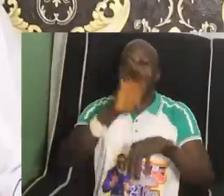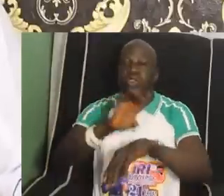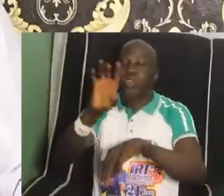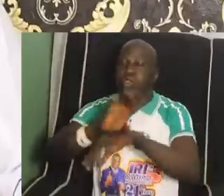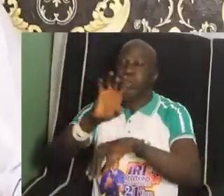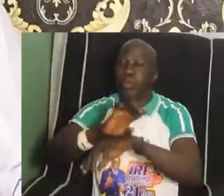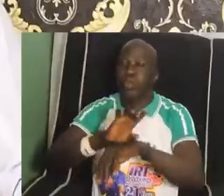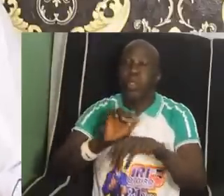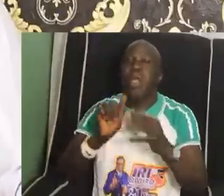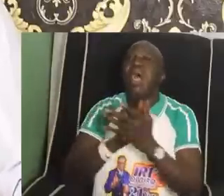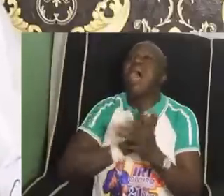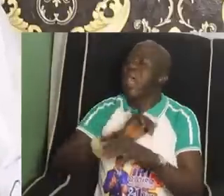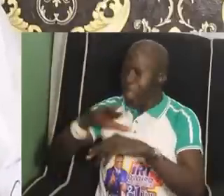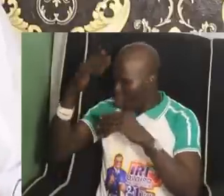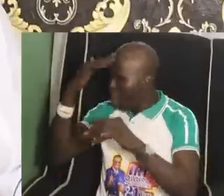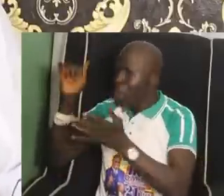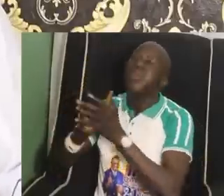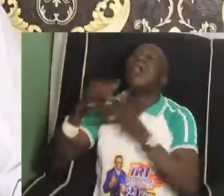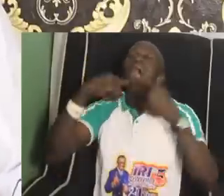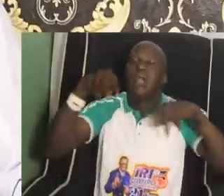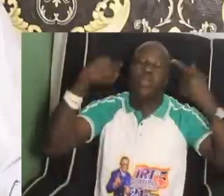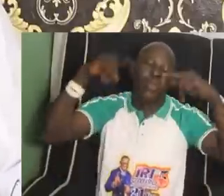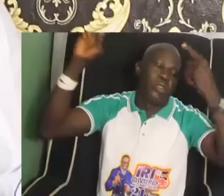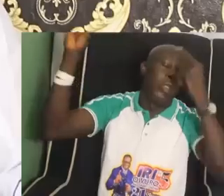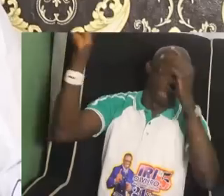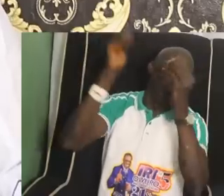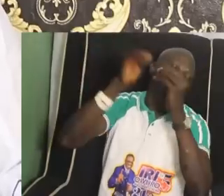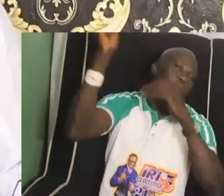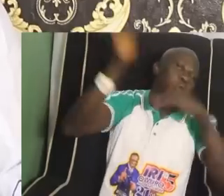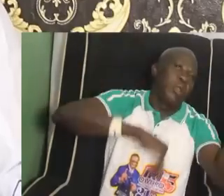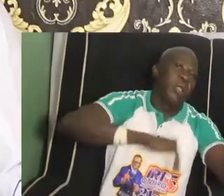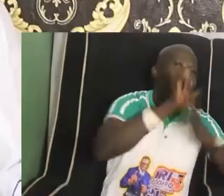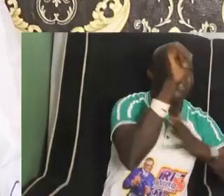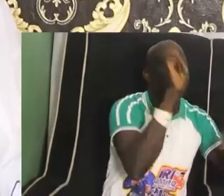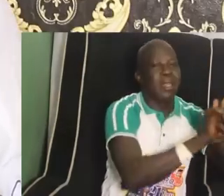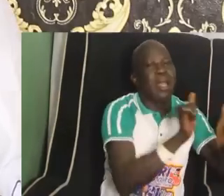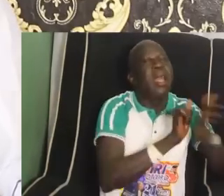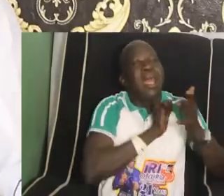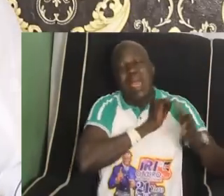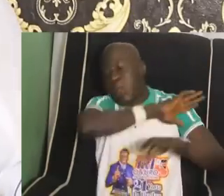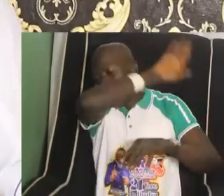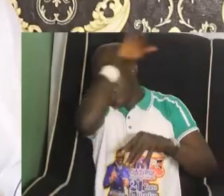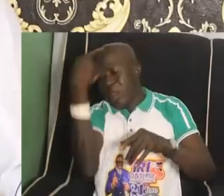I want to go to the Lord. The Spirit tells the church, you know, I will not announce more than that.